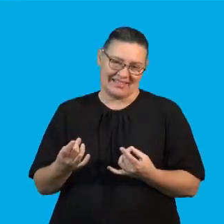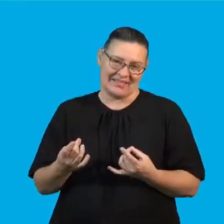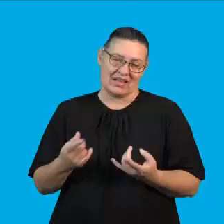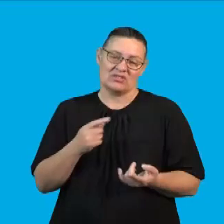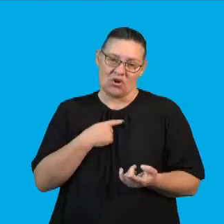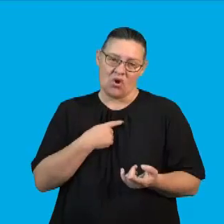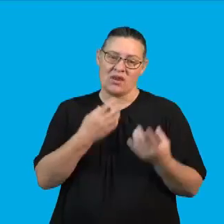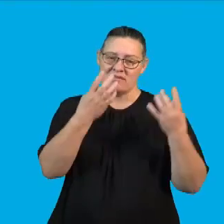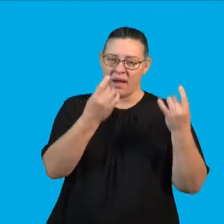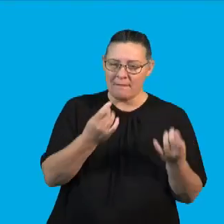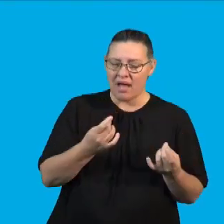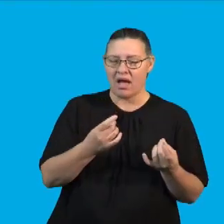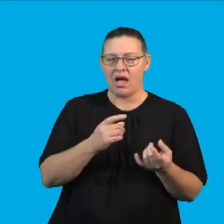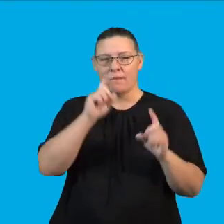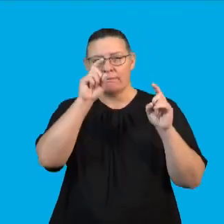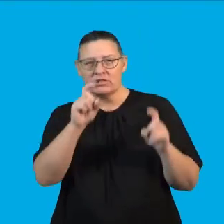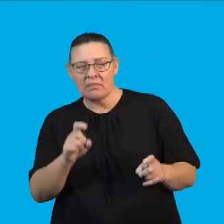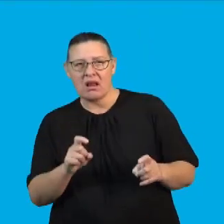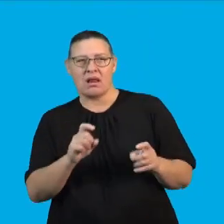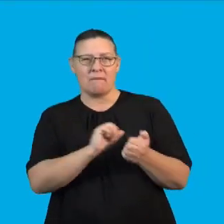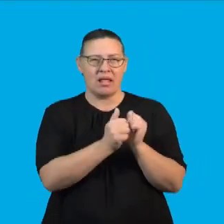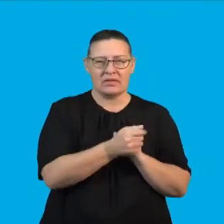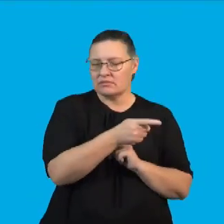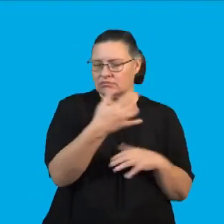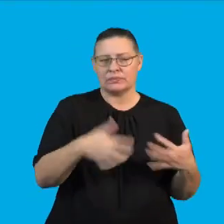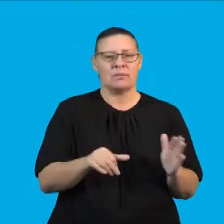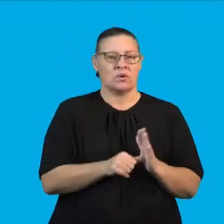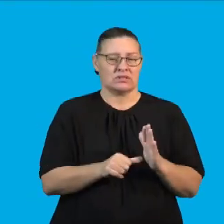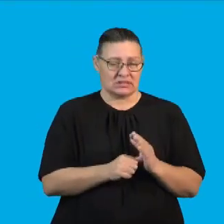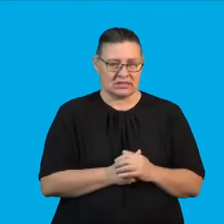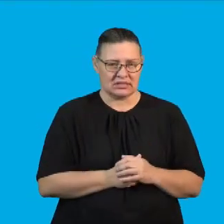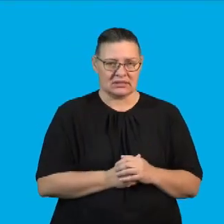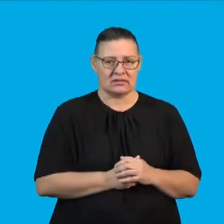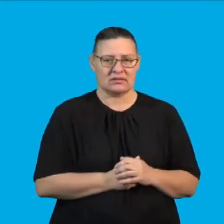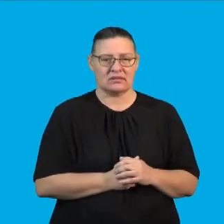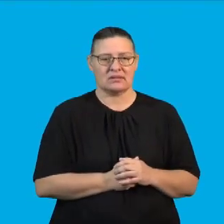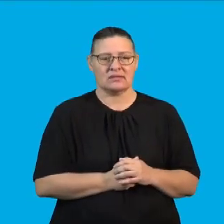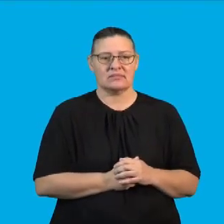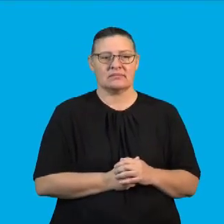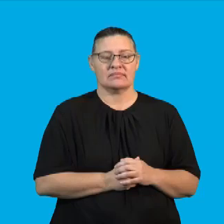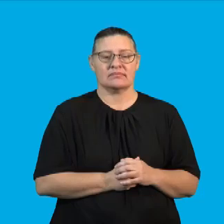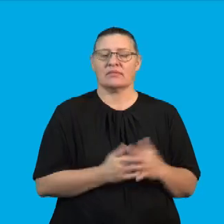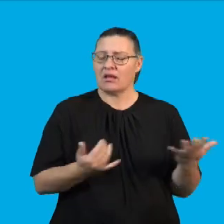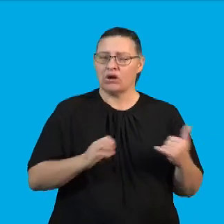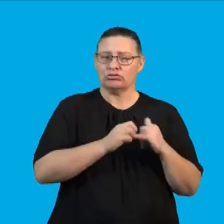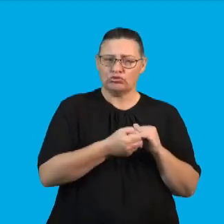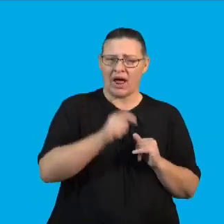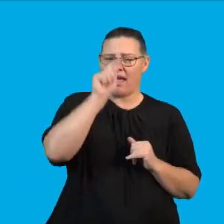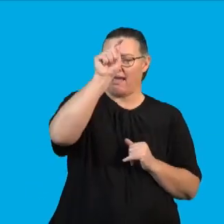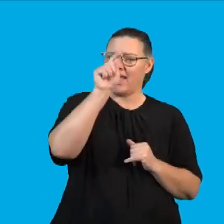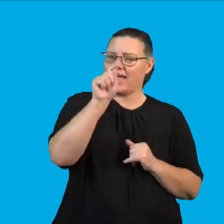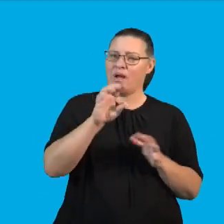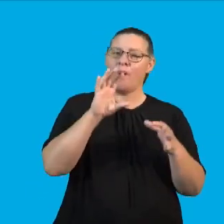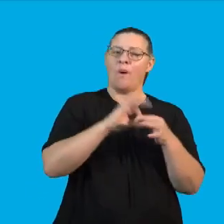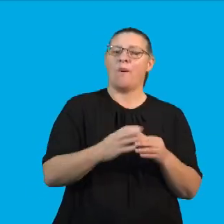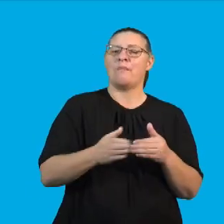So our fundamental numerical concepts and principles are also key. We have journeyed together and